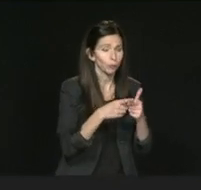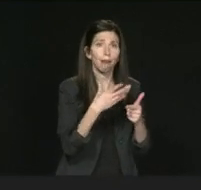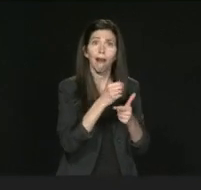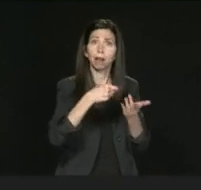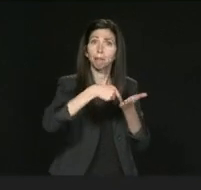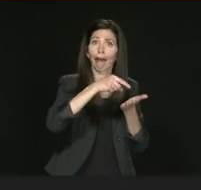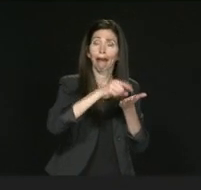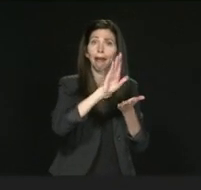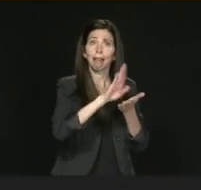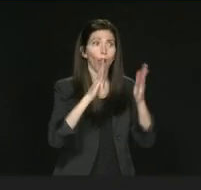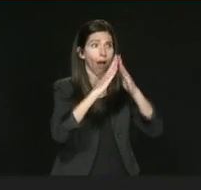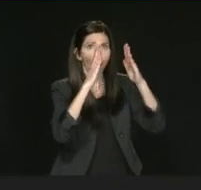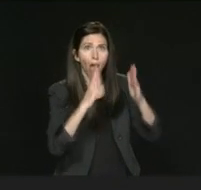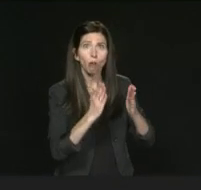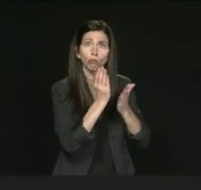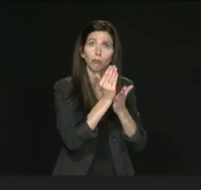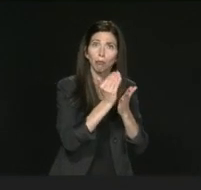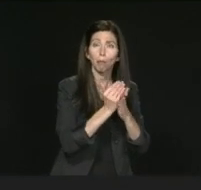for Canadians.